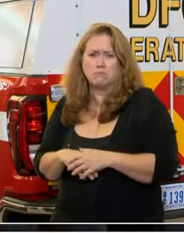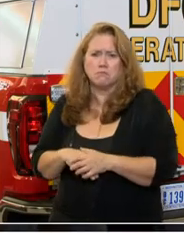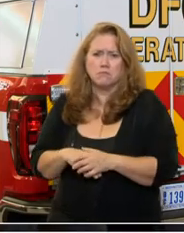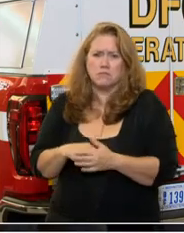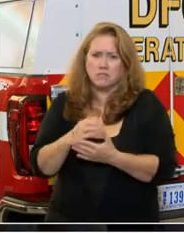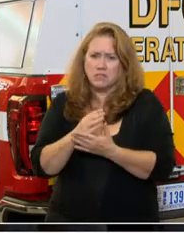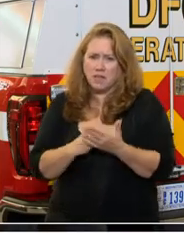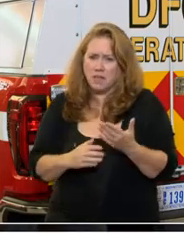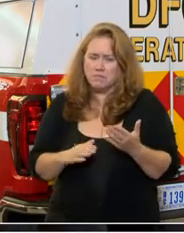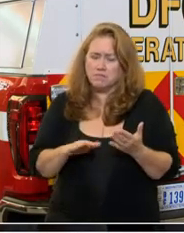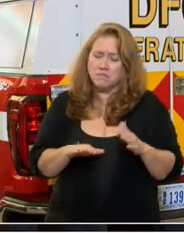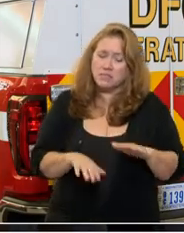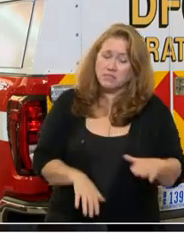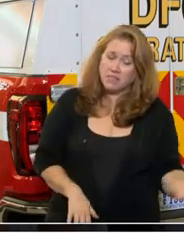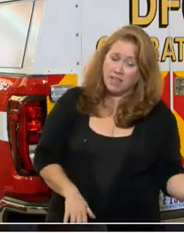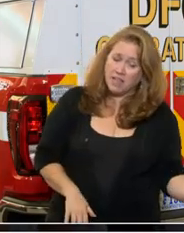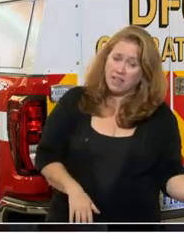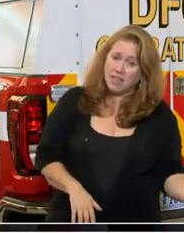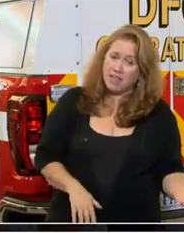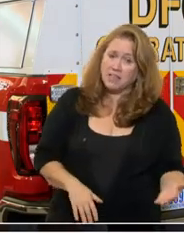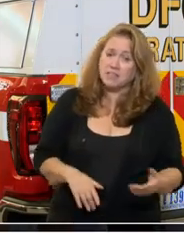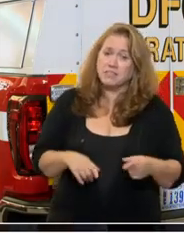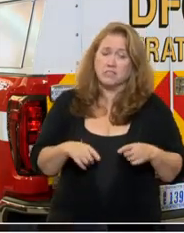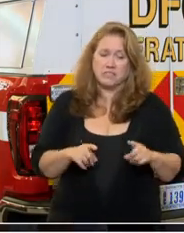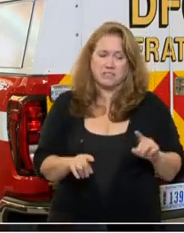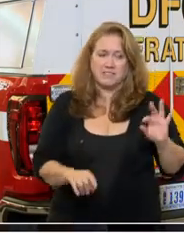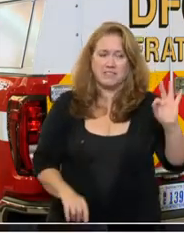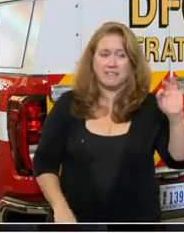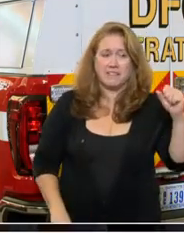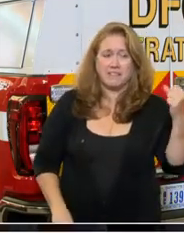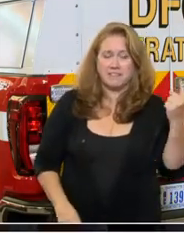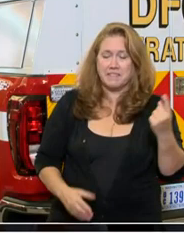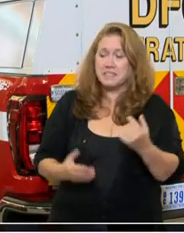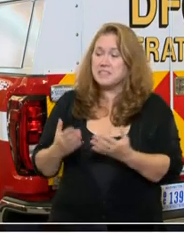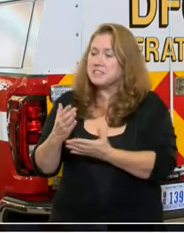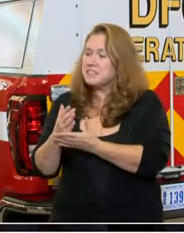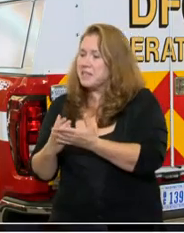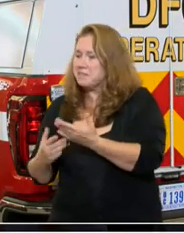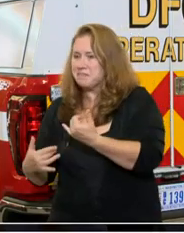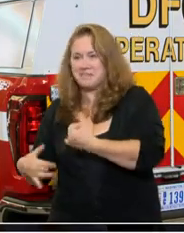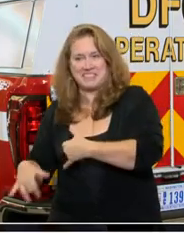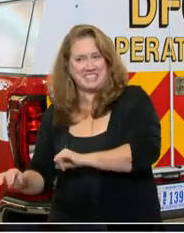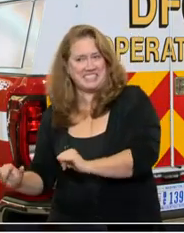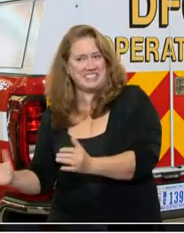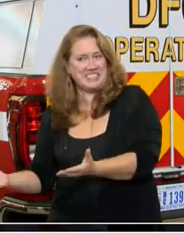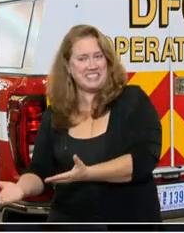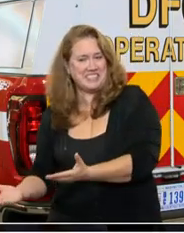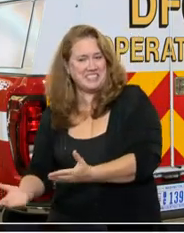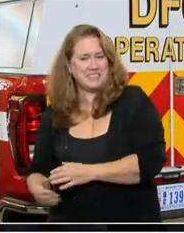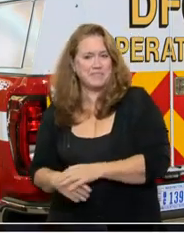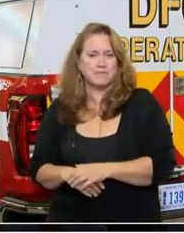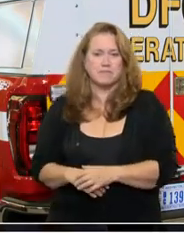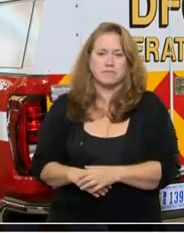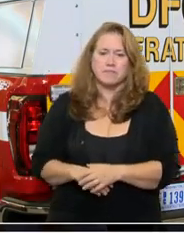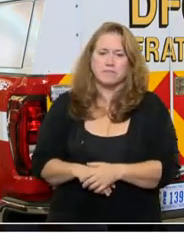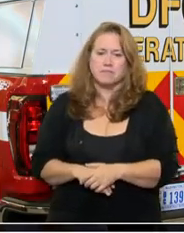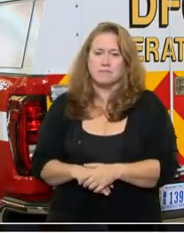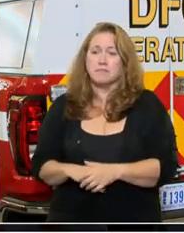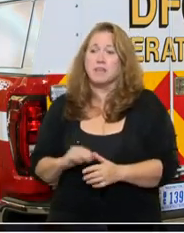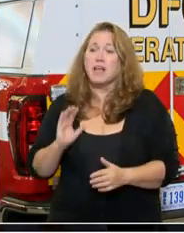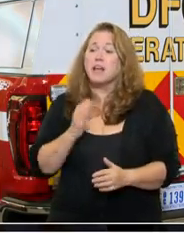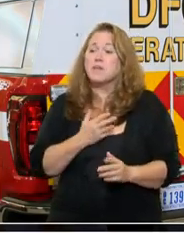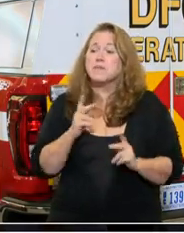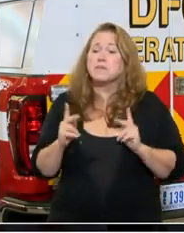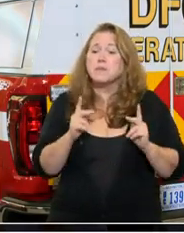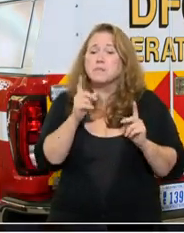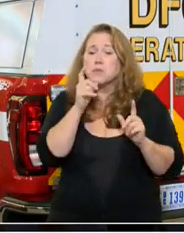greatest moments of need. Our first responders do everything they can every single day to keep our residents safe